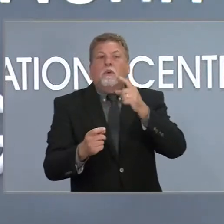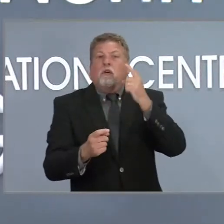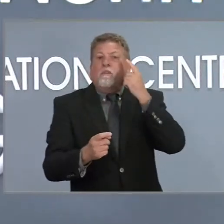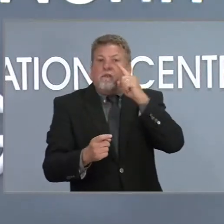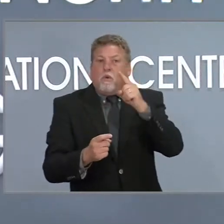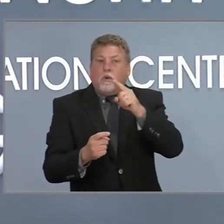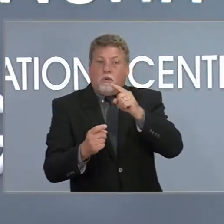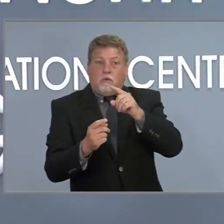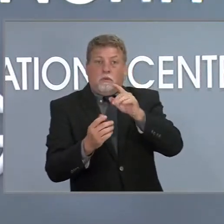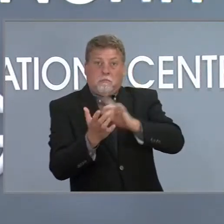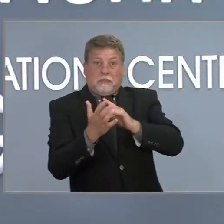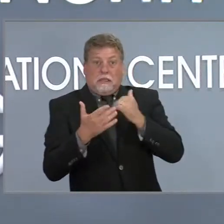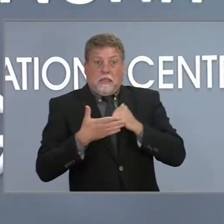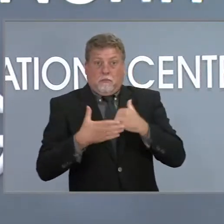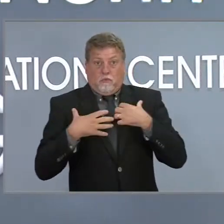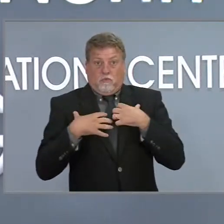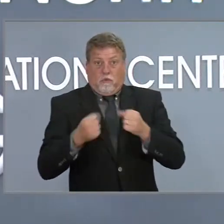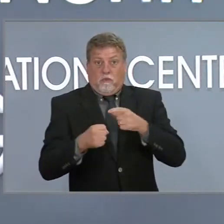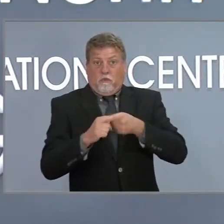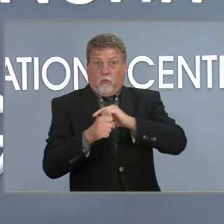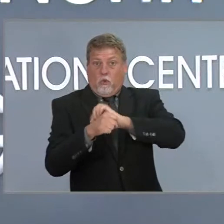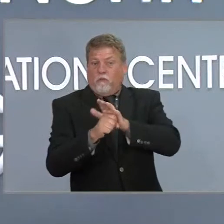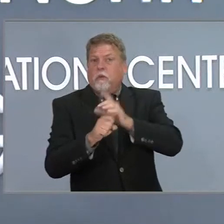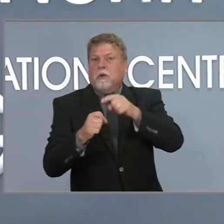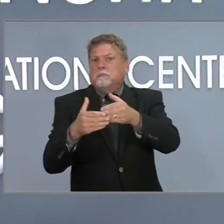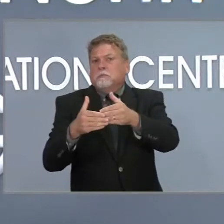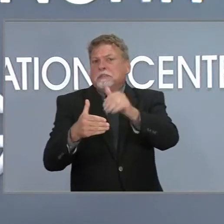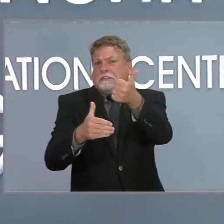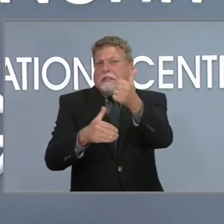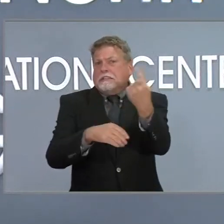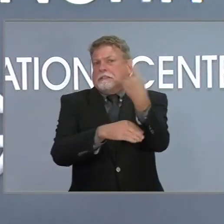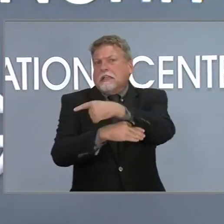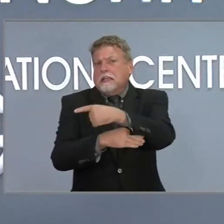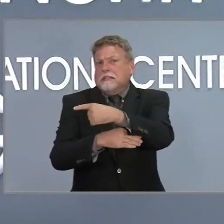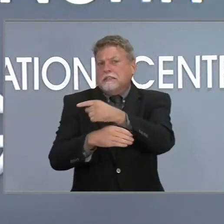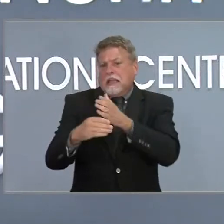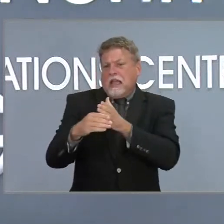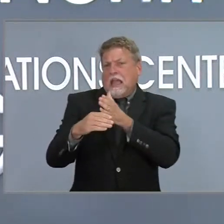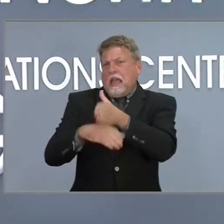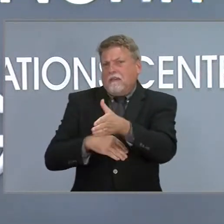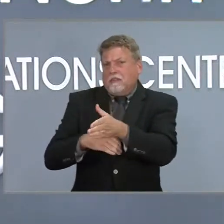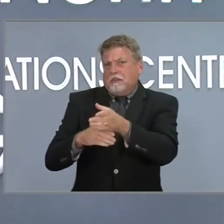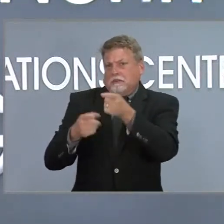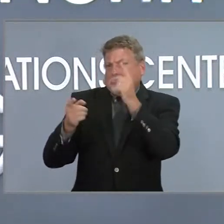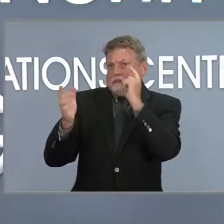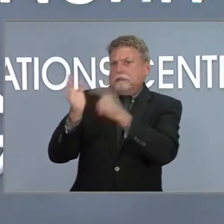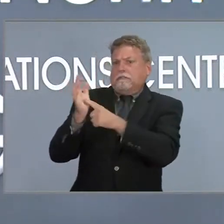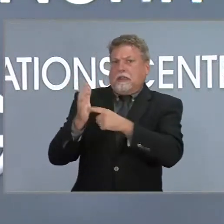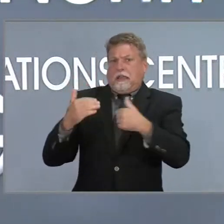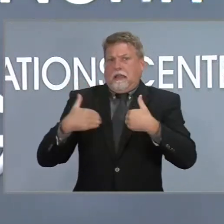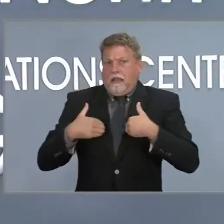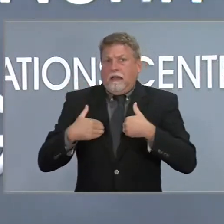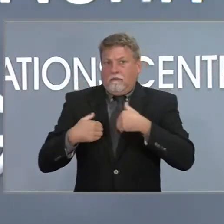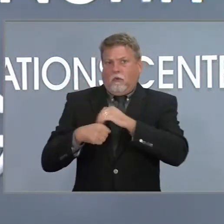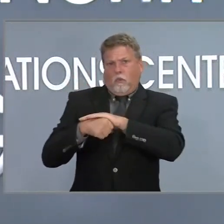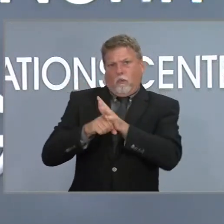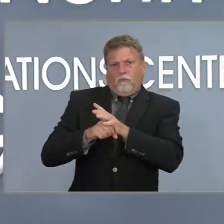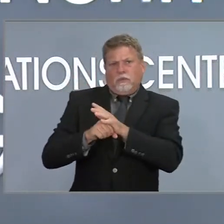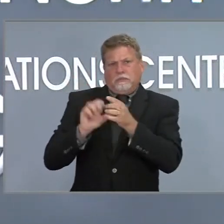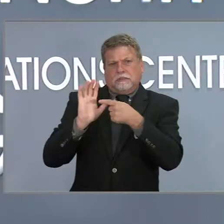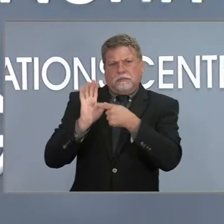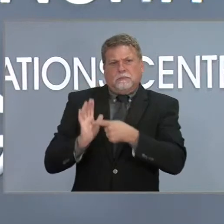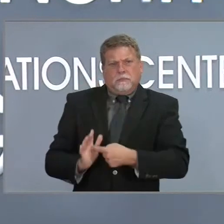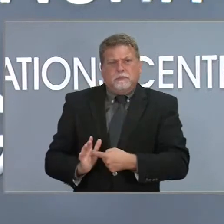antibody treatment is right for you. Last week, I signed an executive order to make it easier to get monoclonal antibody treatment